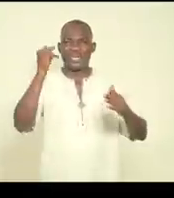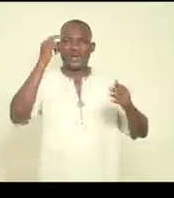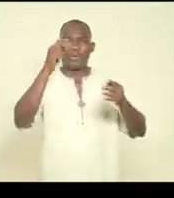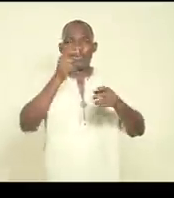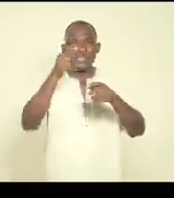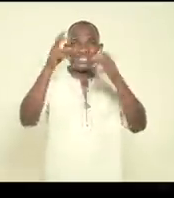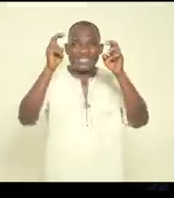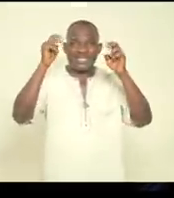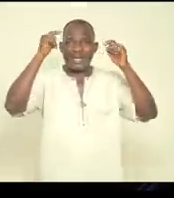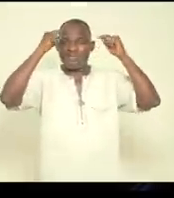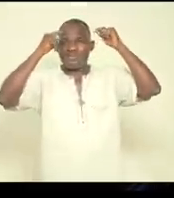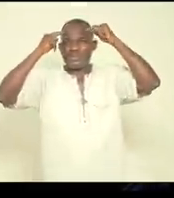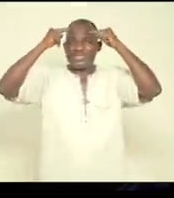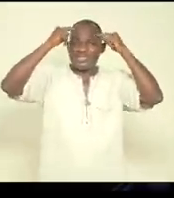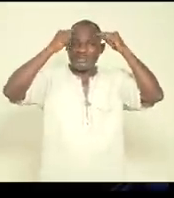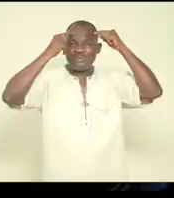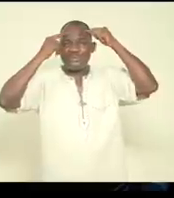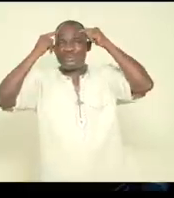aussi.